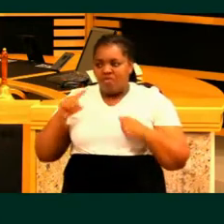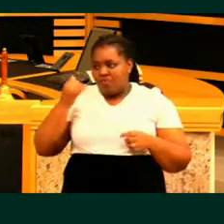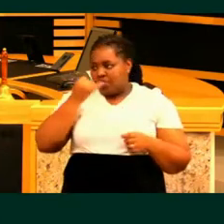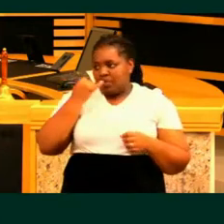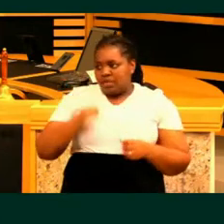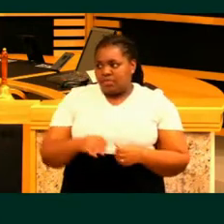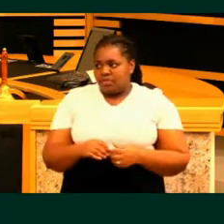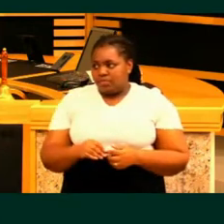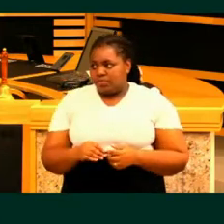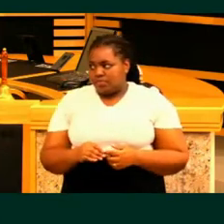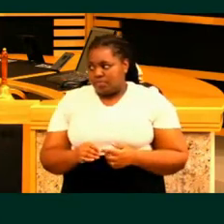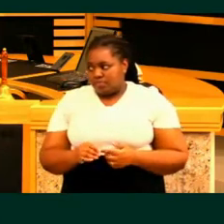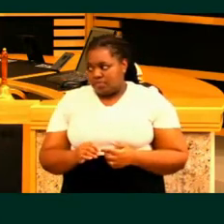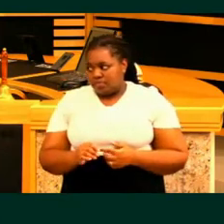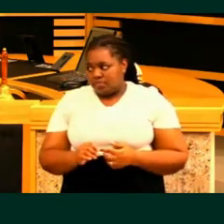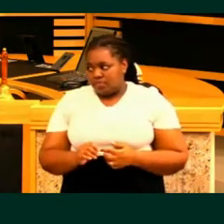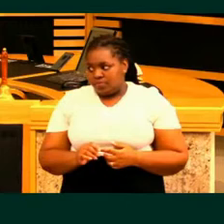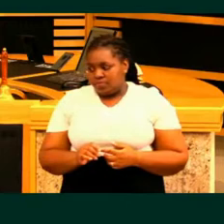France